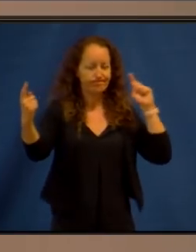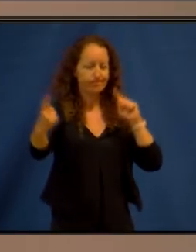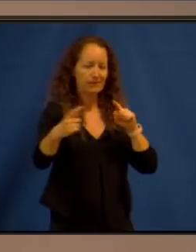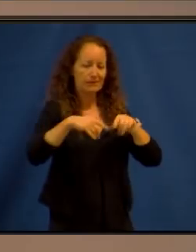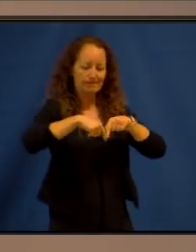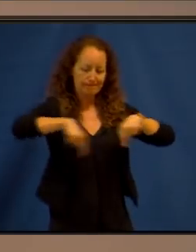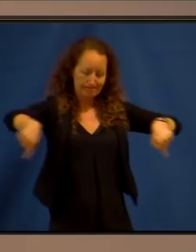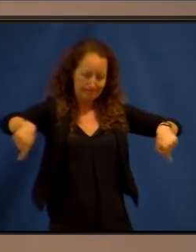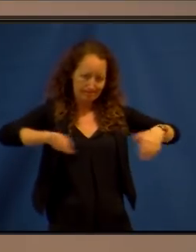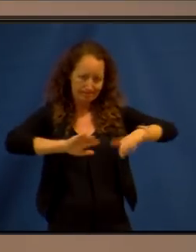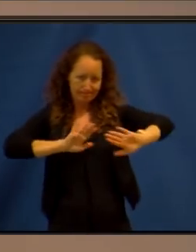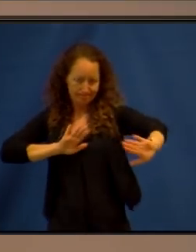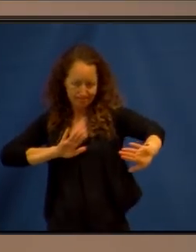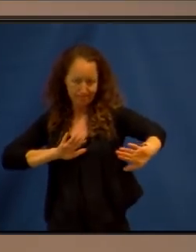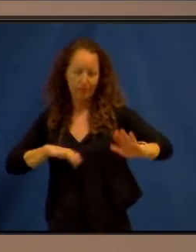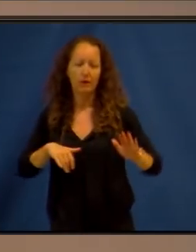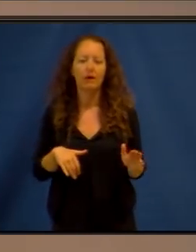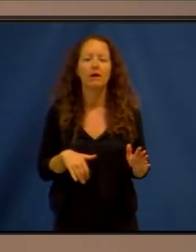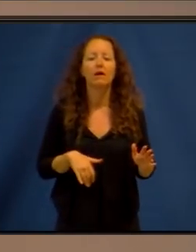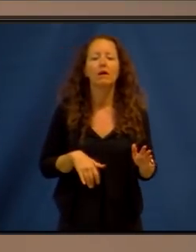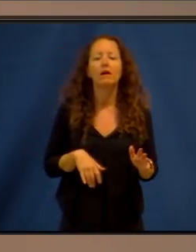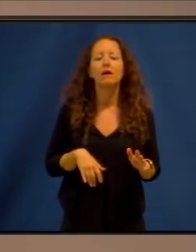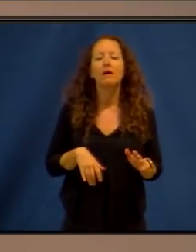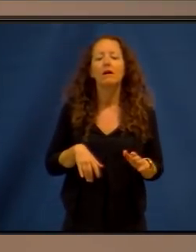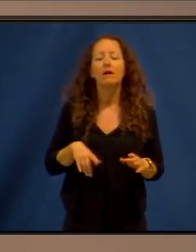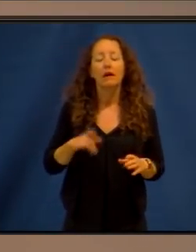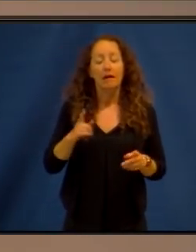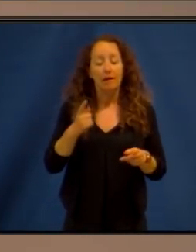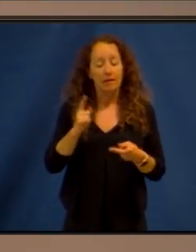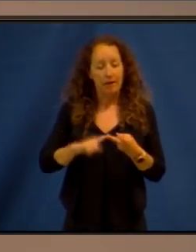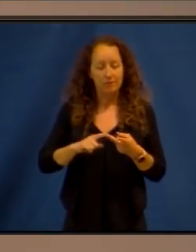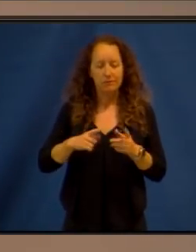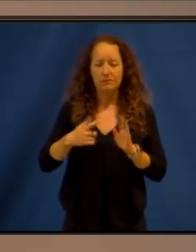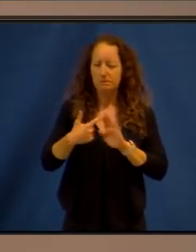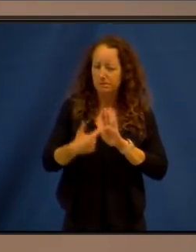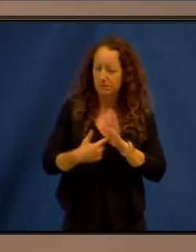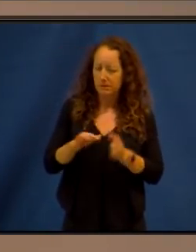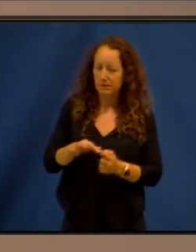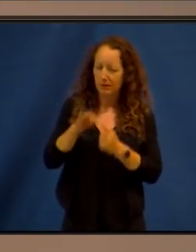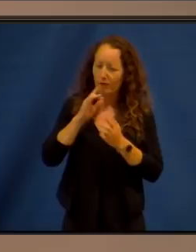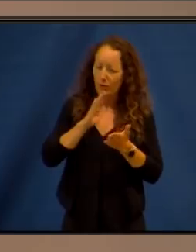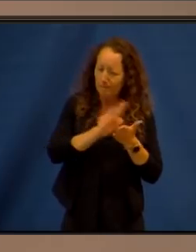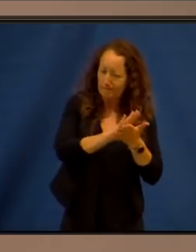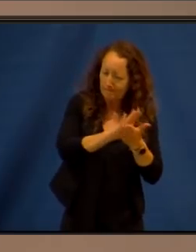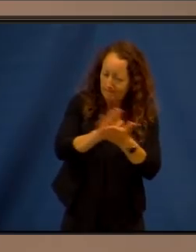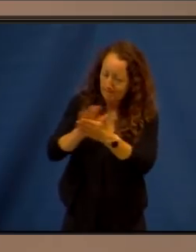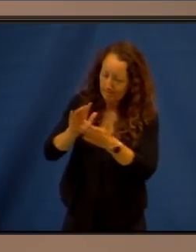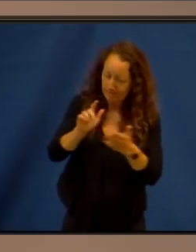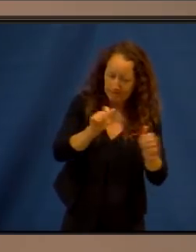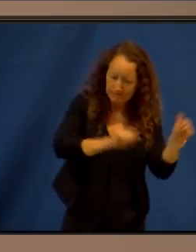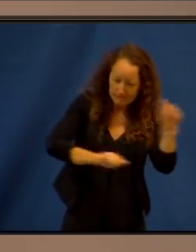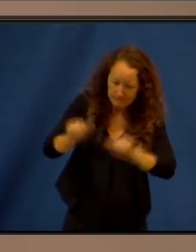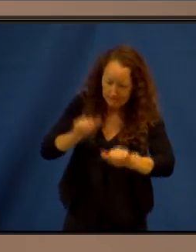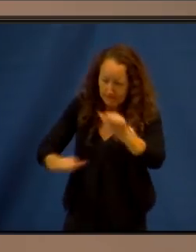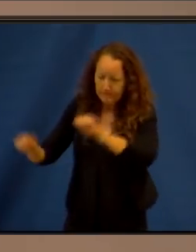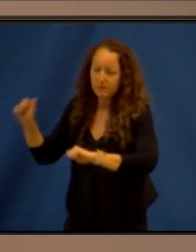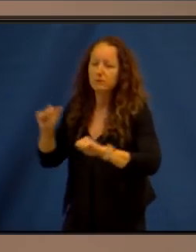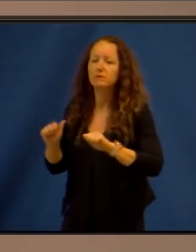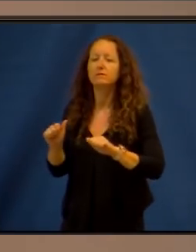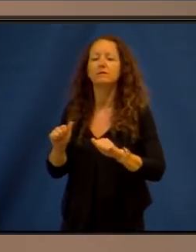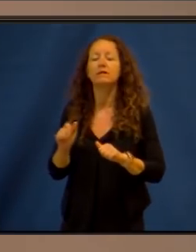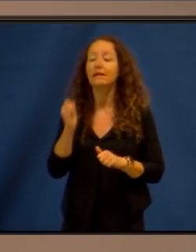sanitation protocols with fitting rooms to remain closed at the clothing stores. He further reinforced that